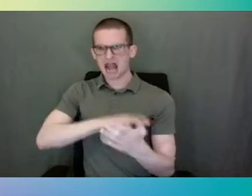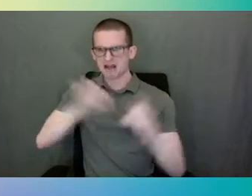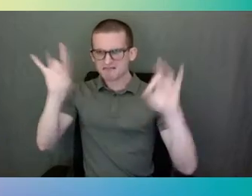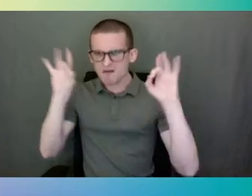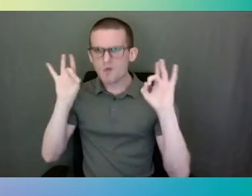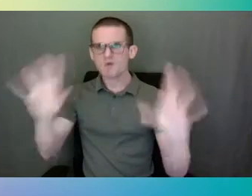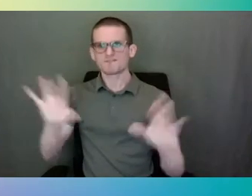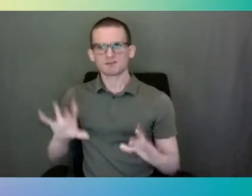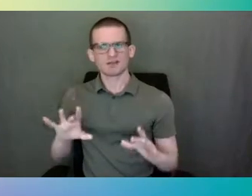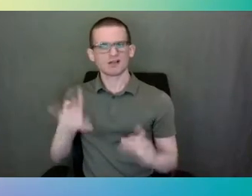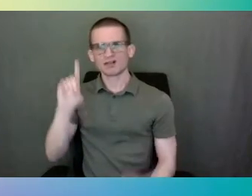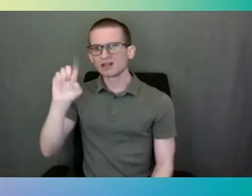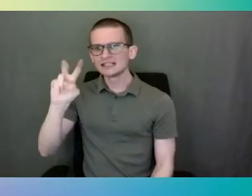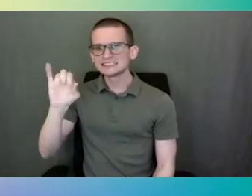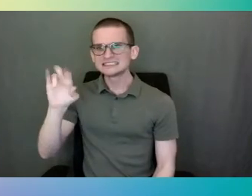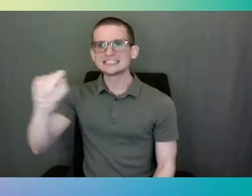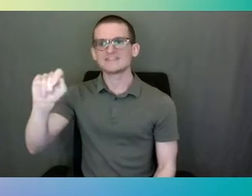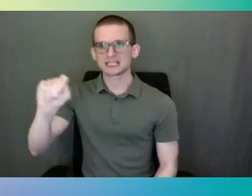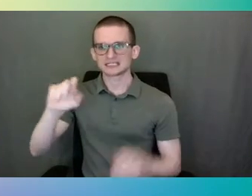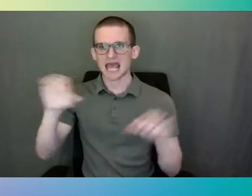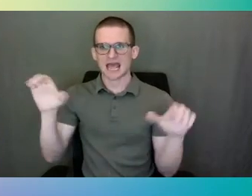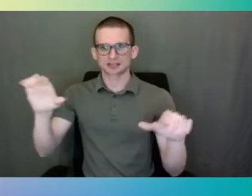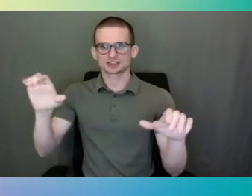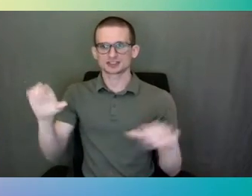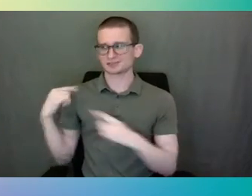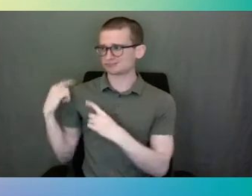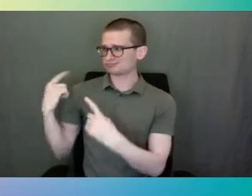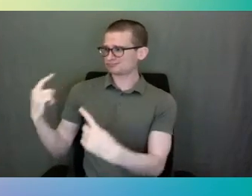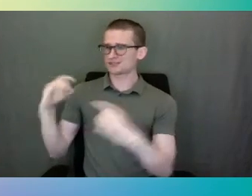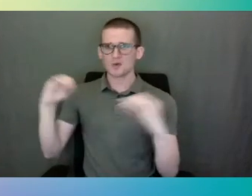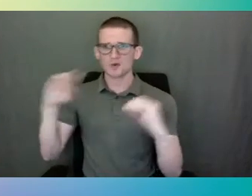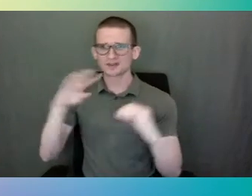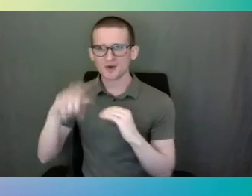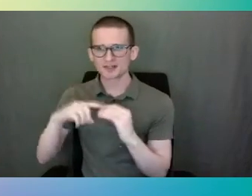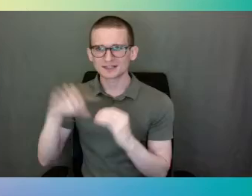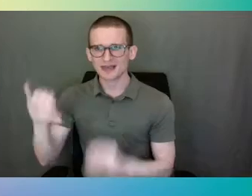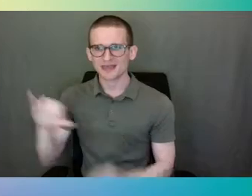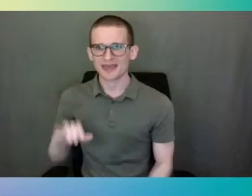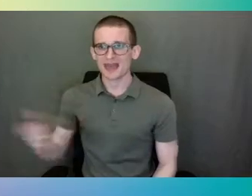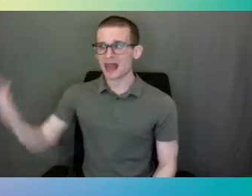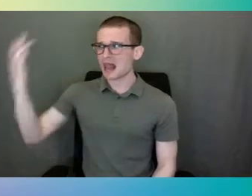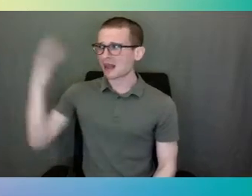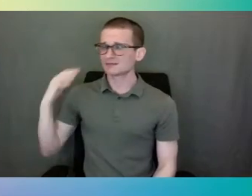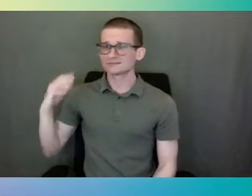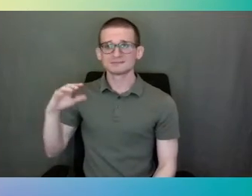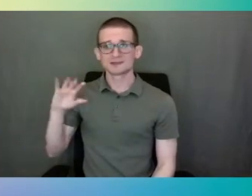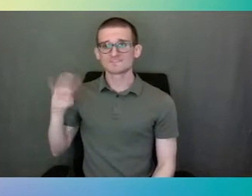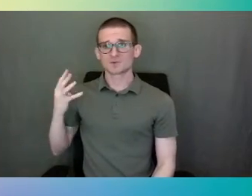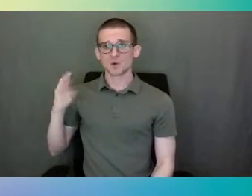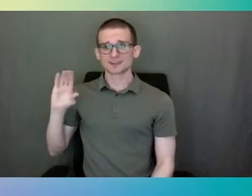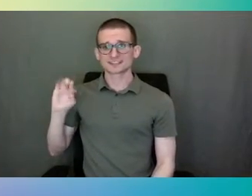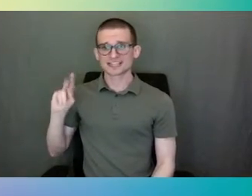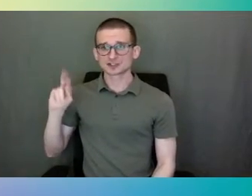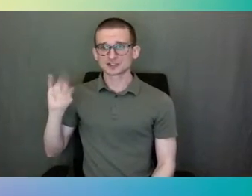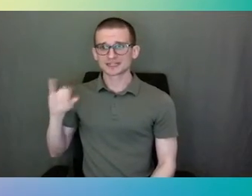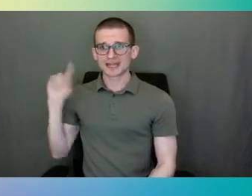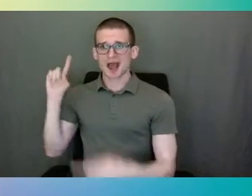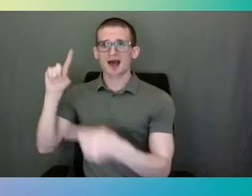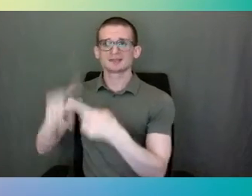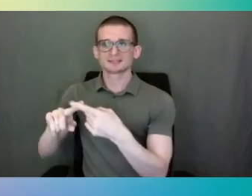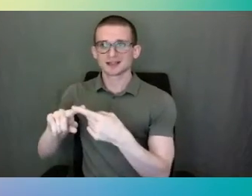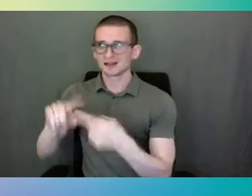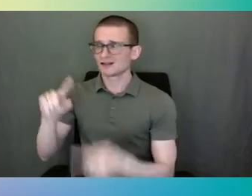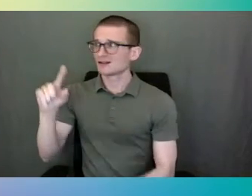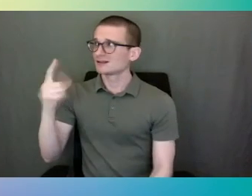had even talked about it. These ancient fathers from the 4th century BC to Galen, who was one of the